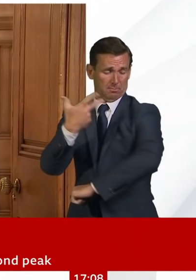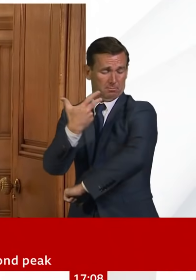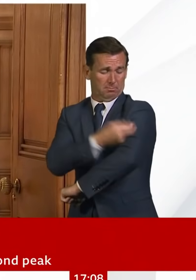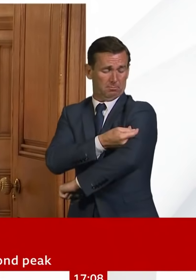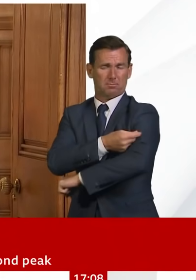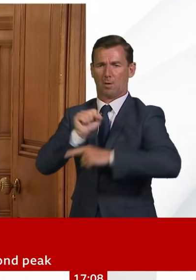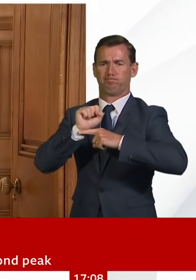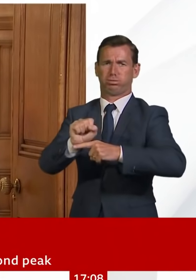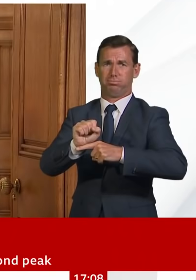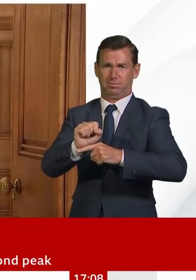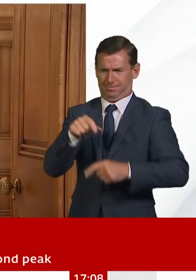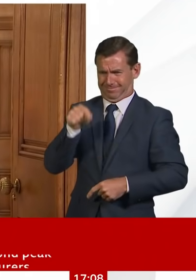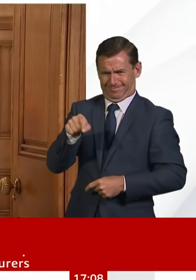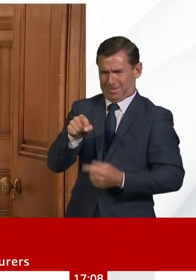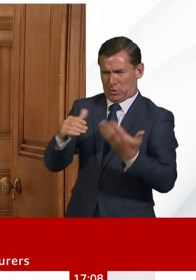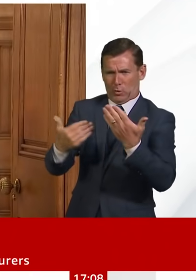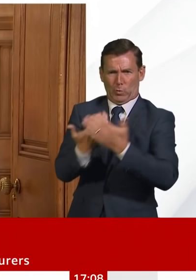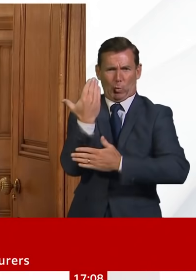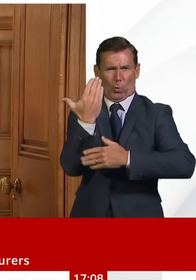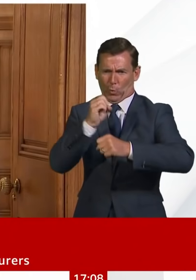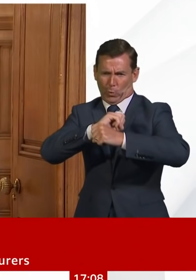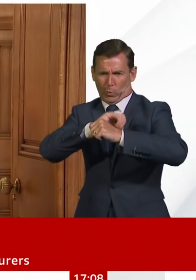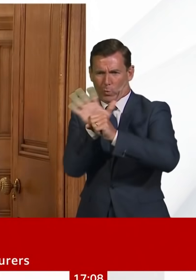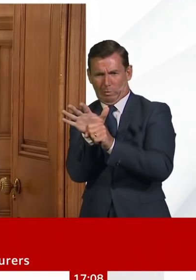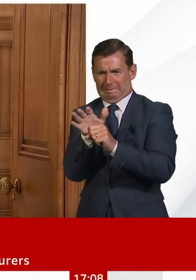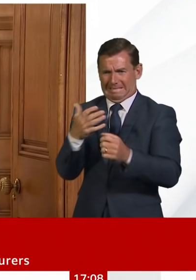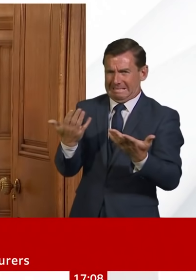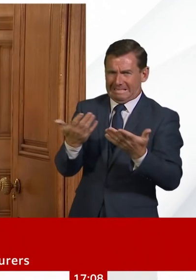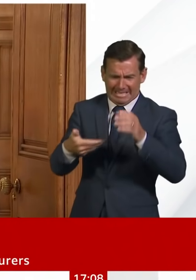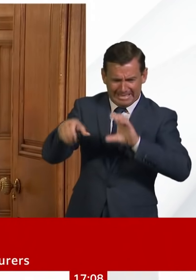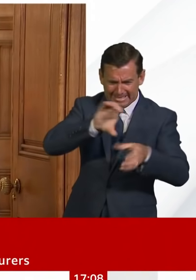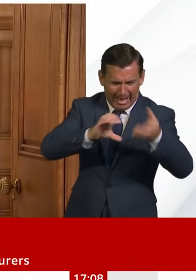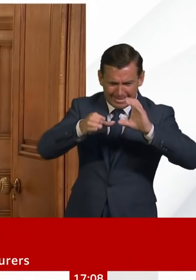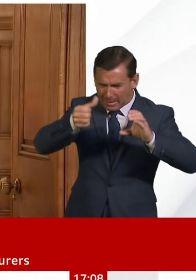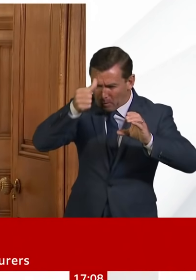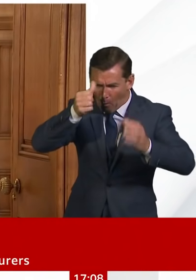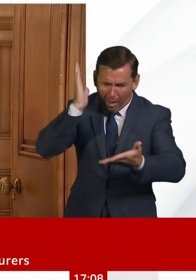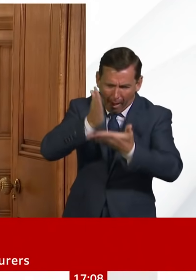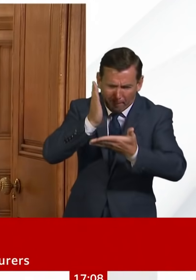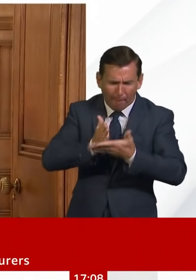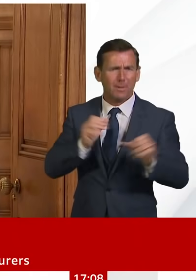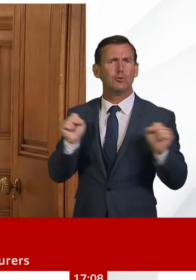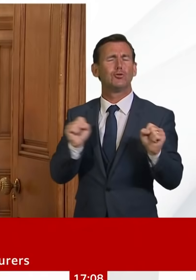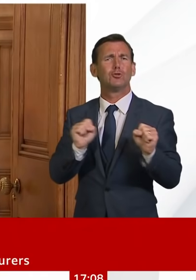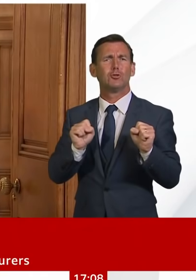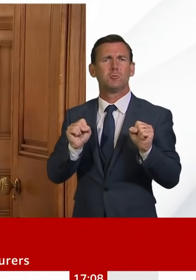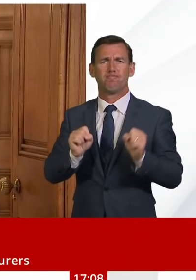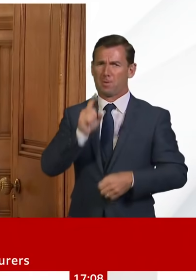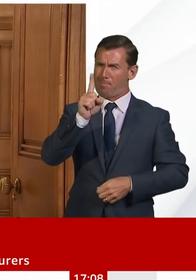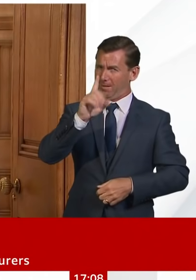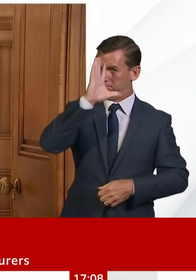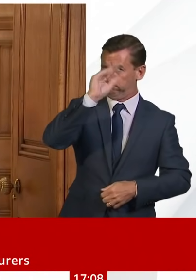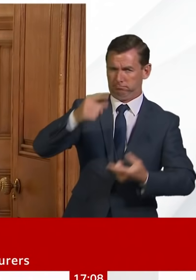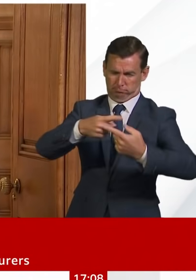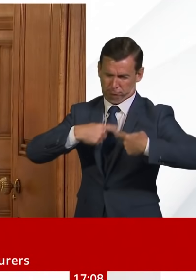this is a new disease. This is uncertain science, but I'm certain that we will throw everything